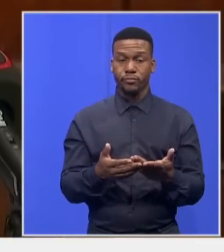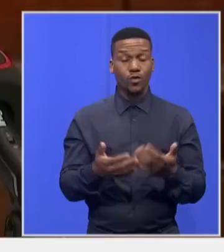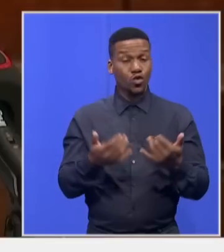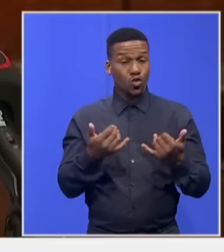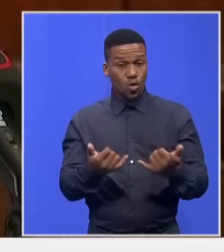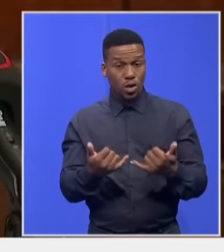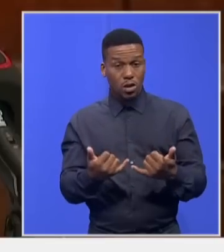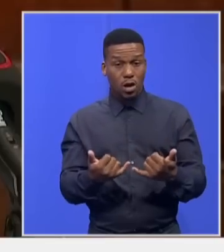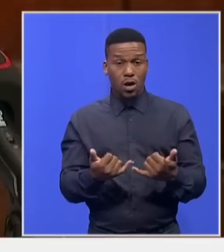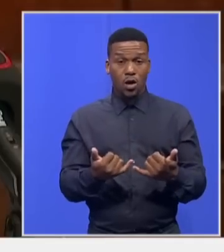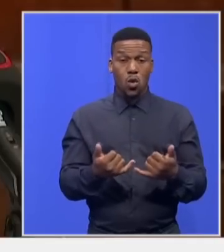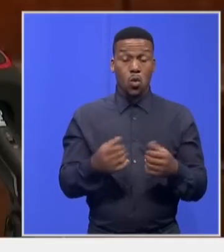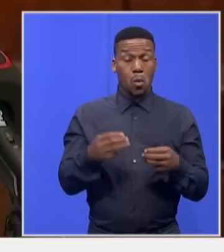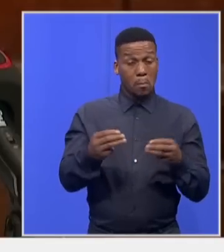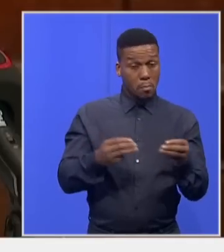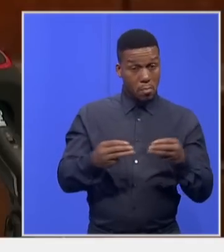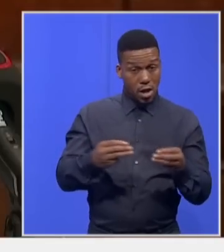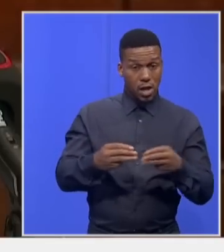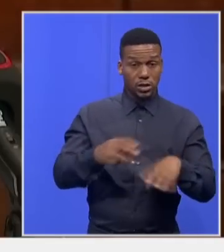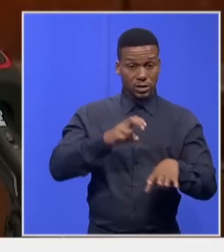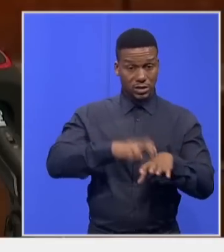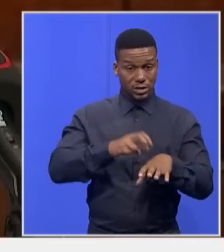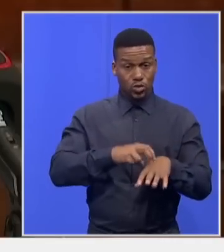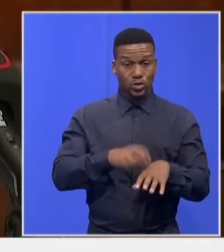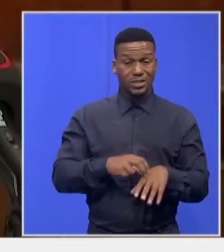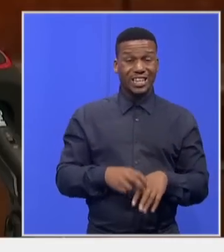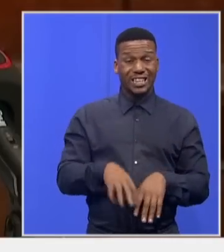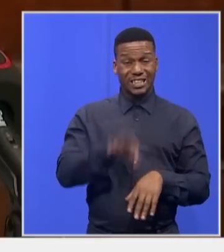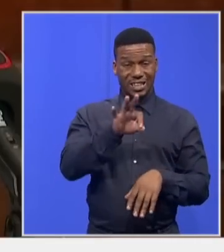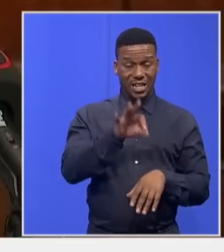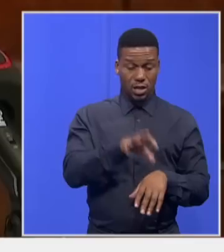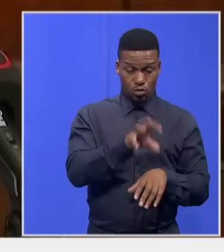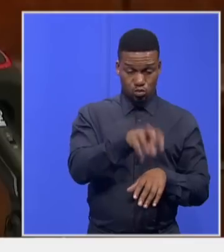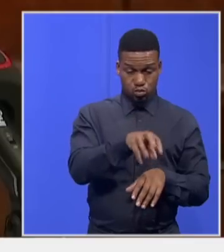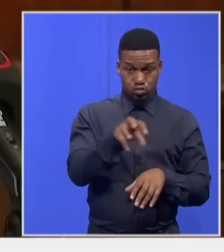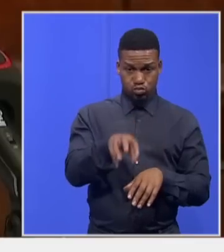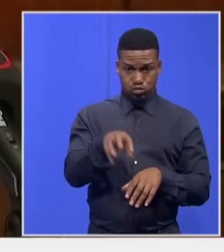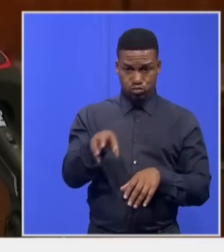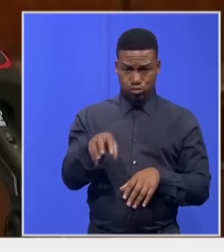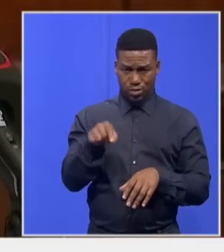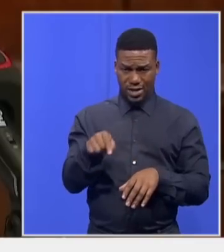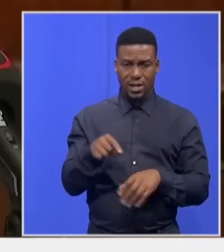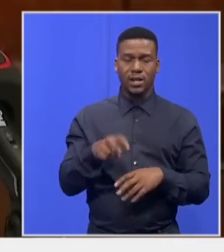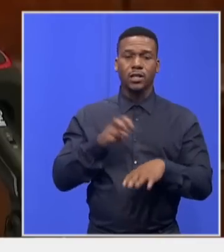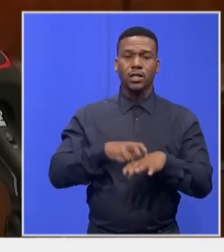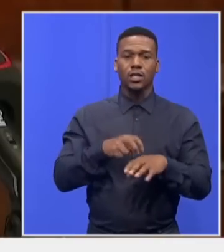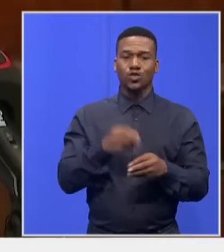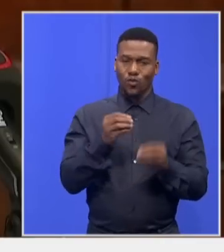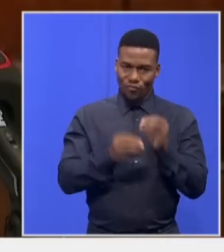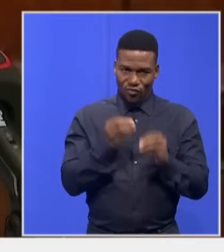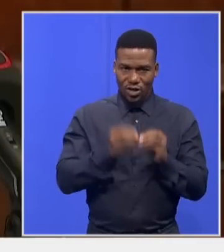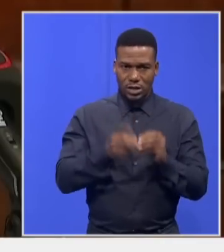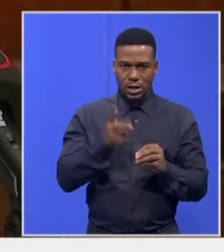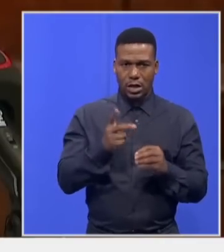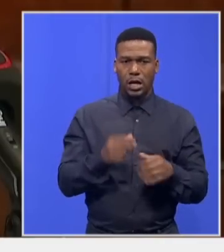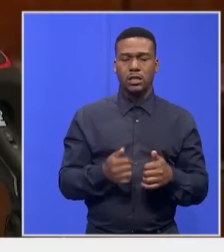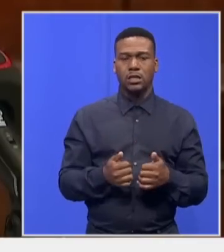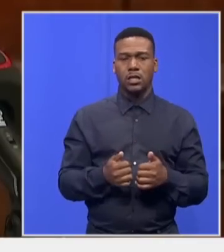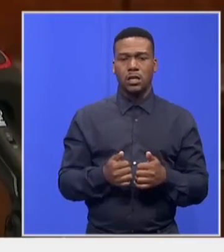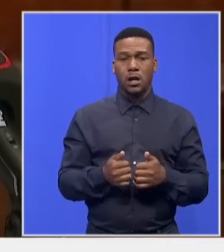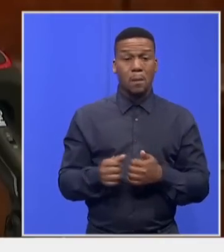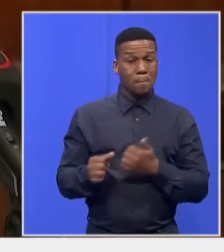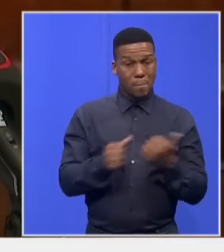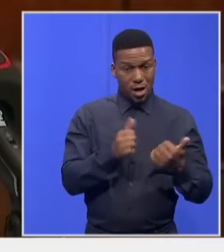measure to ensure that we get these 3 units up and running without necessarily fully meeting, if you like, the